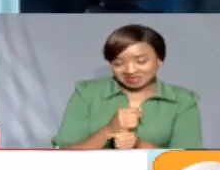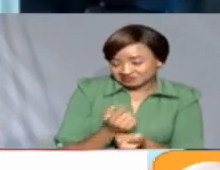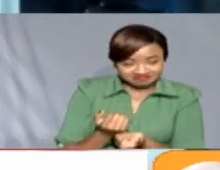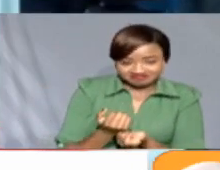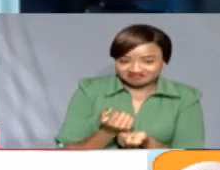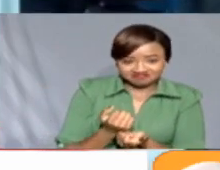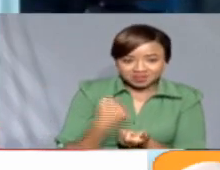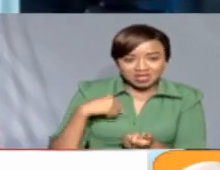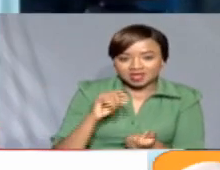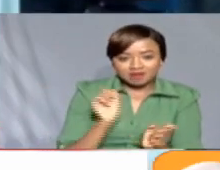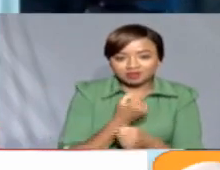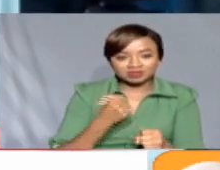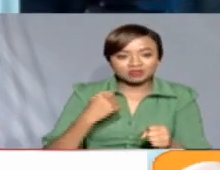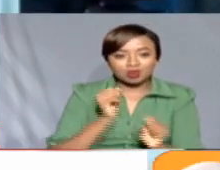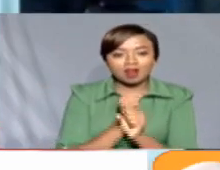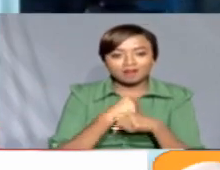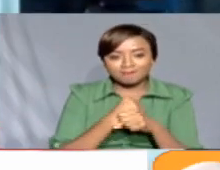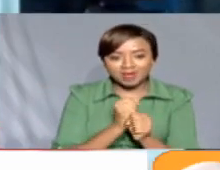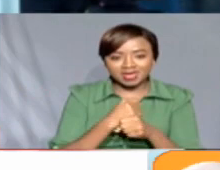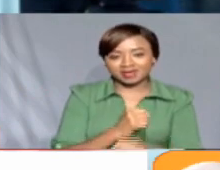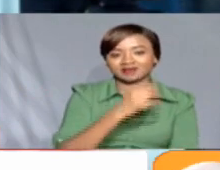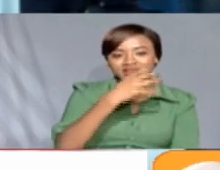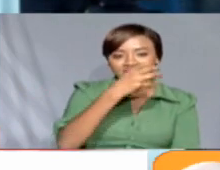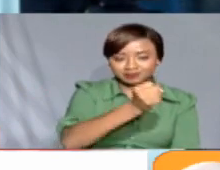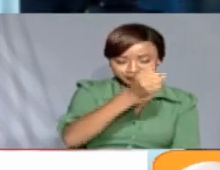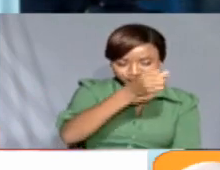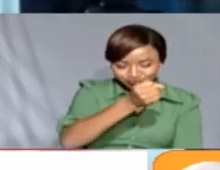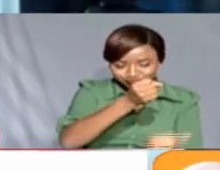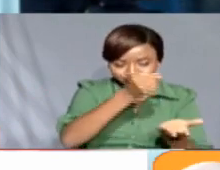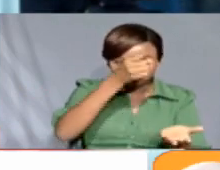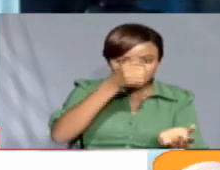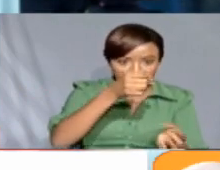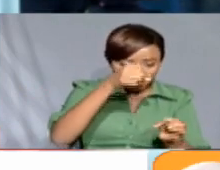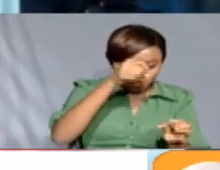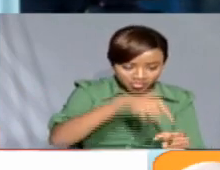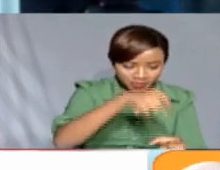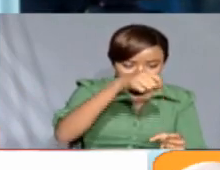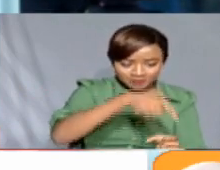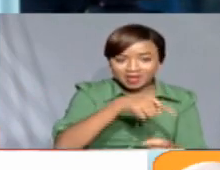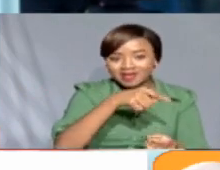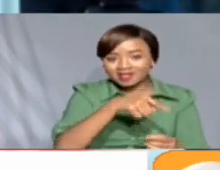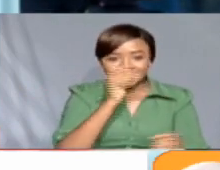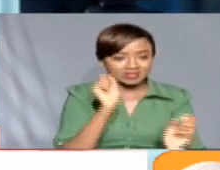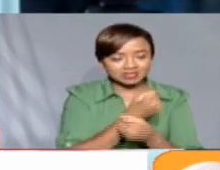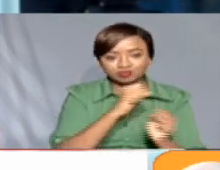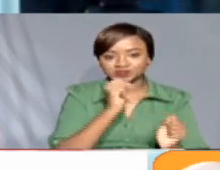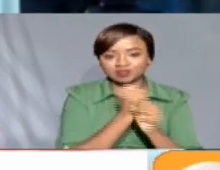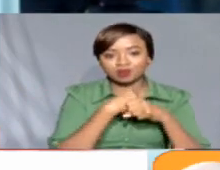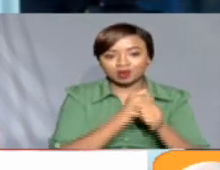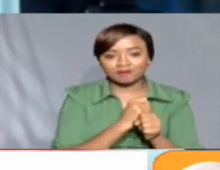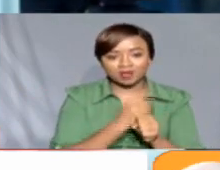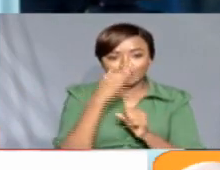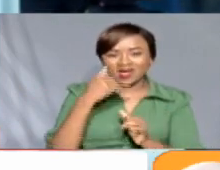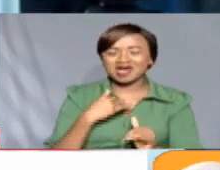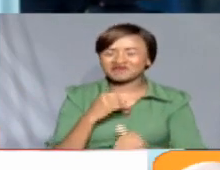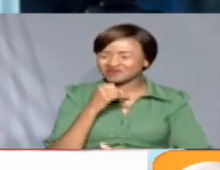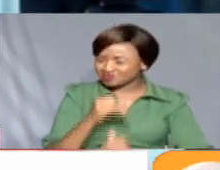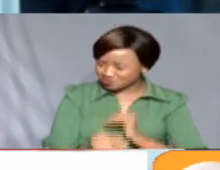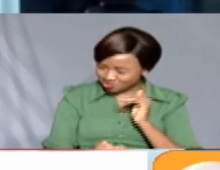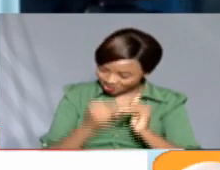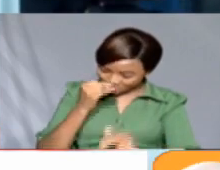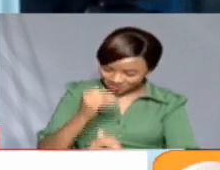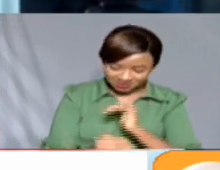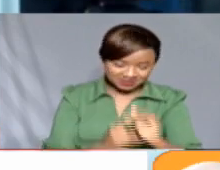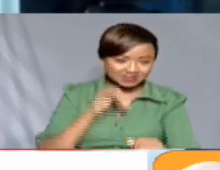because for you to produce a reagent, you have to go through certain processes, including quality control. If we are to start, we cannot